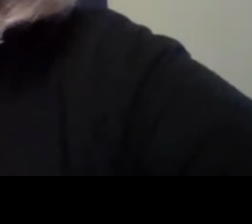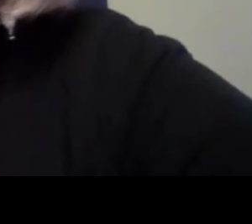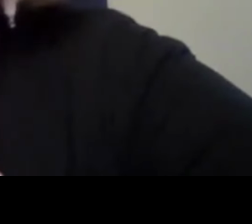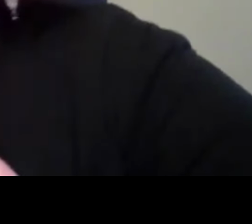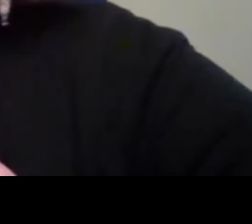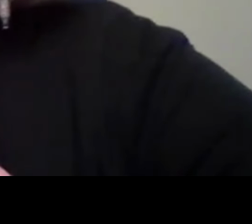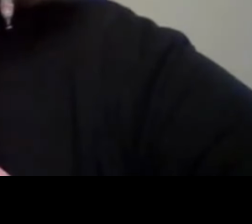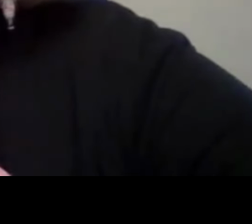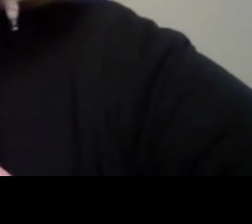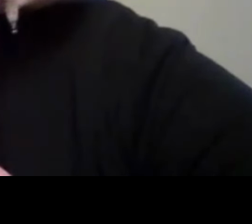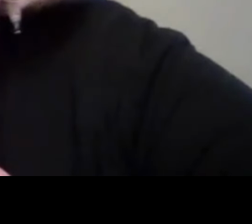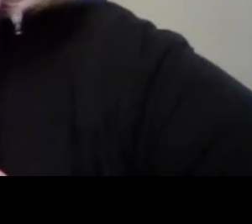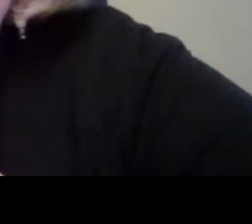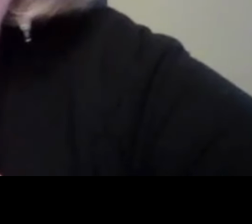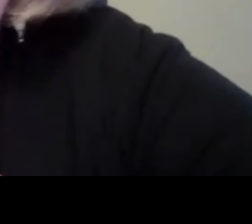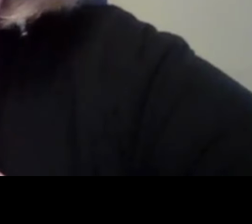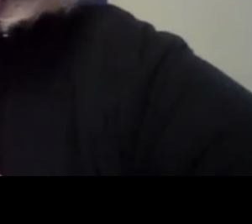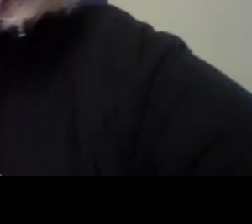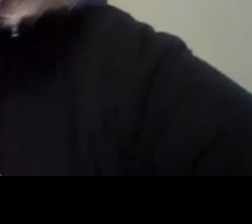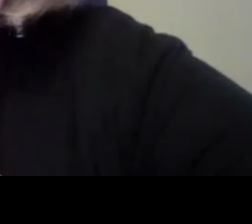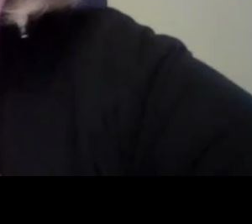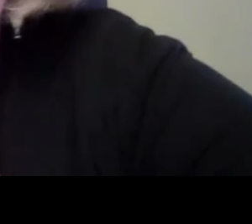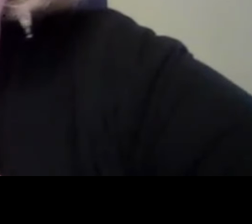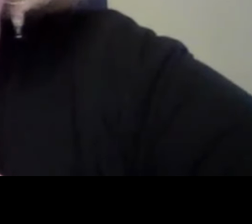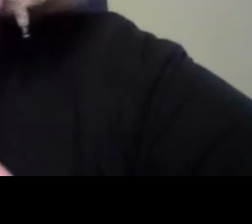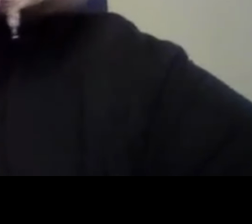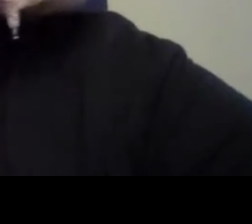mentor to many, including me, and I'm grateful for her time here today.